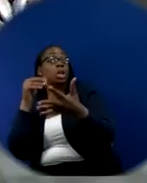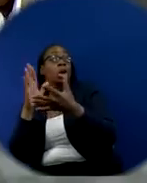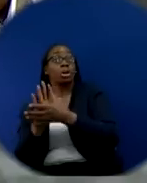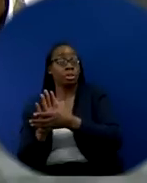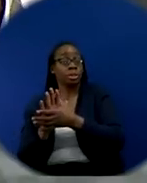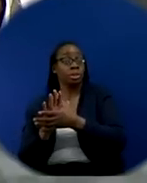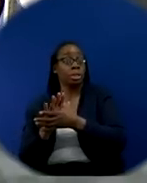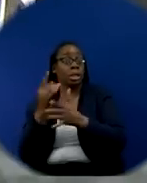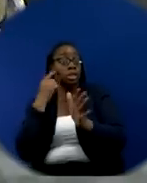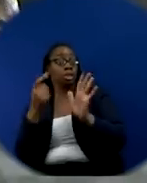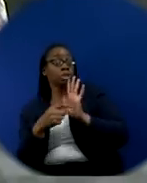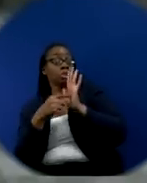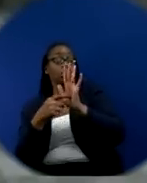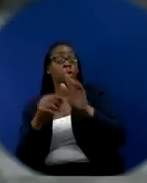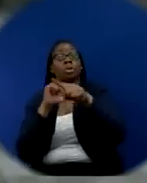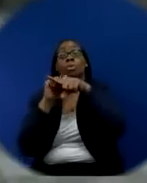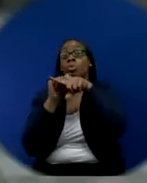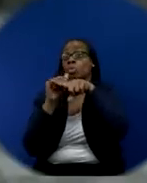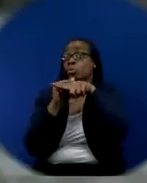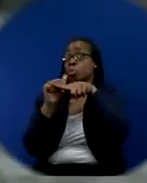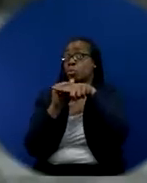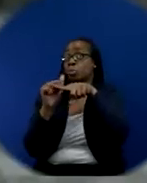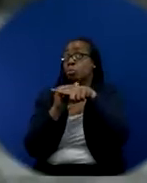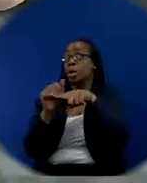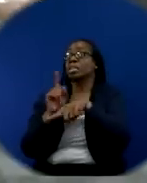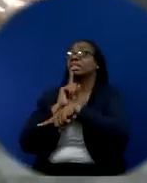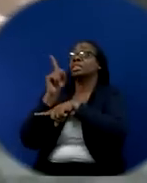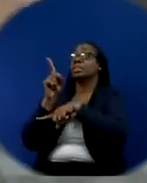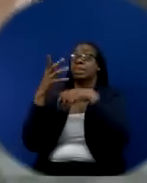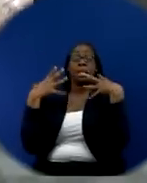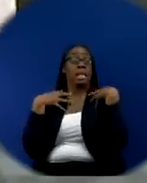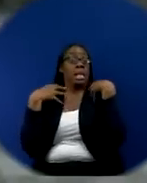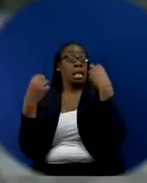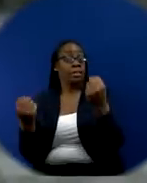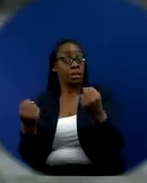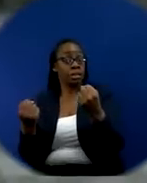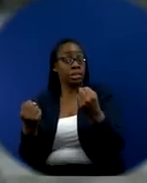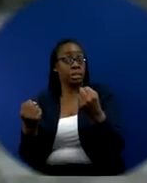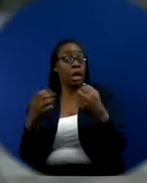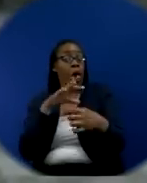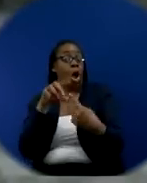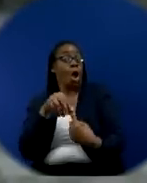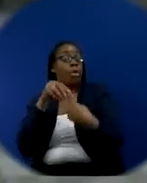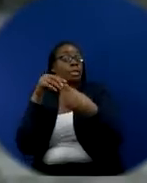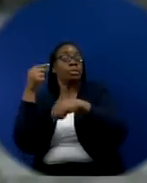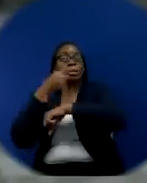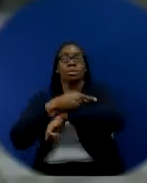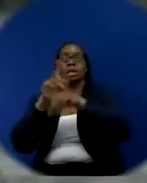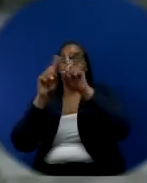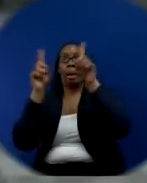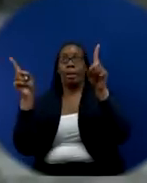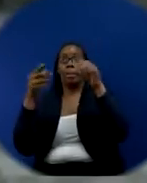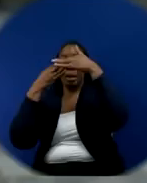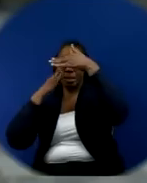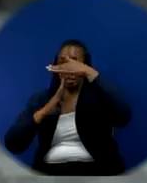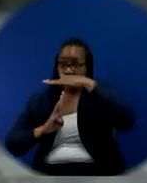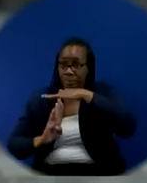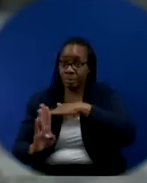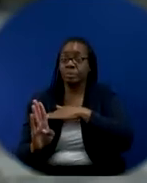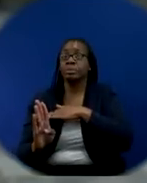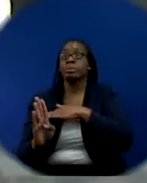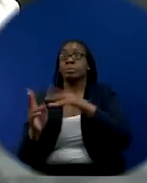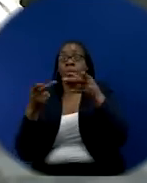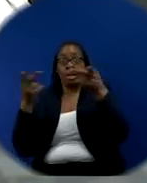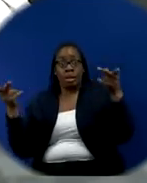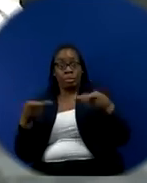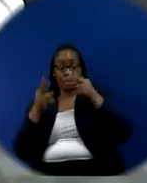it. All of us need to practice it. He speaks first about healing on the Sabbath day. Then he speaks about humility and places